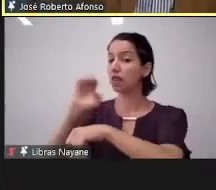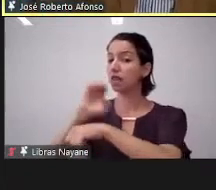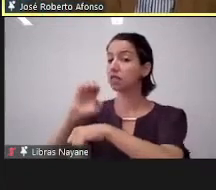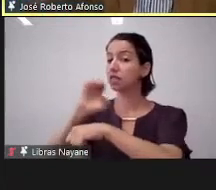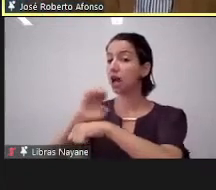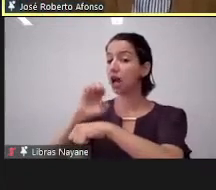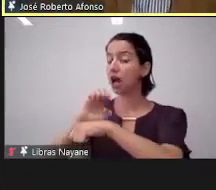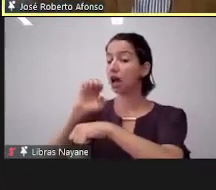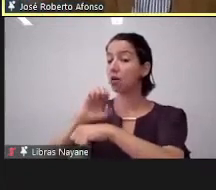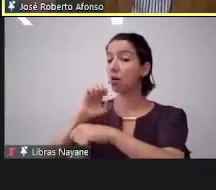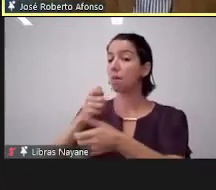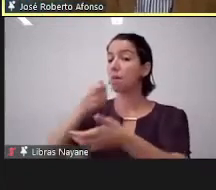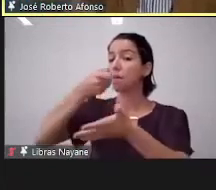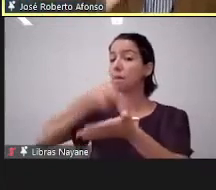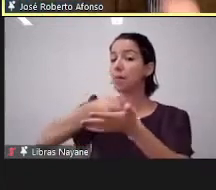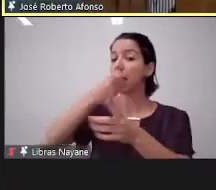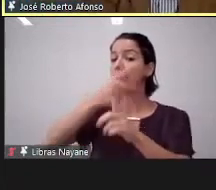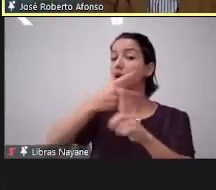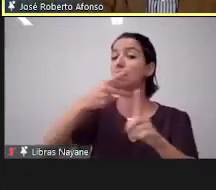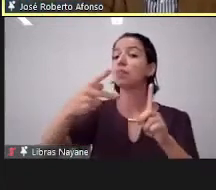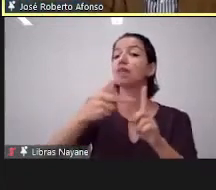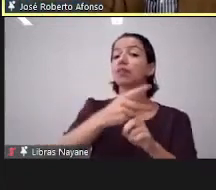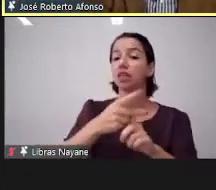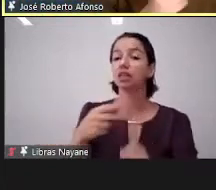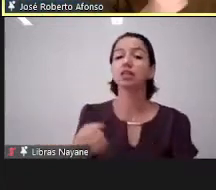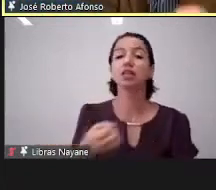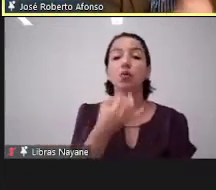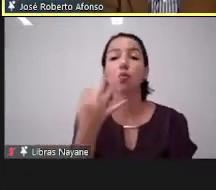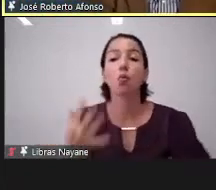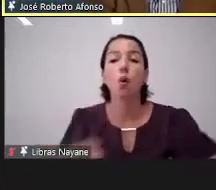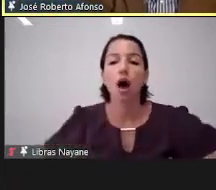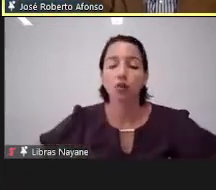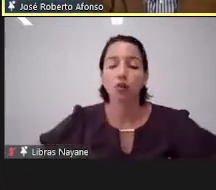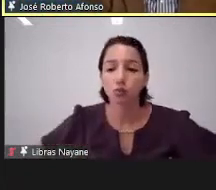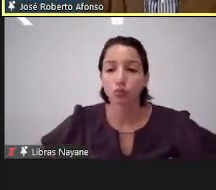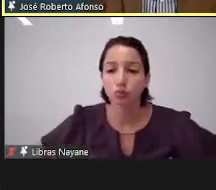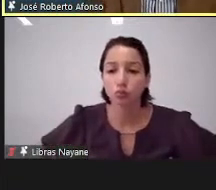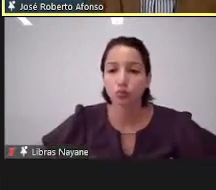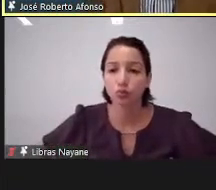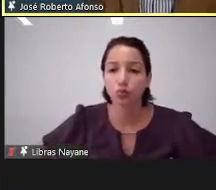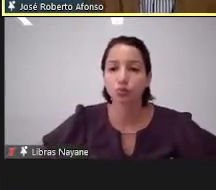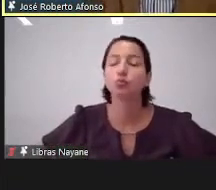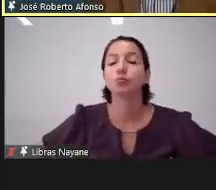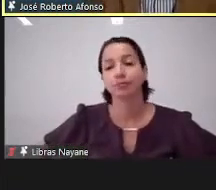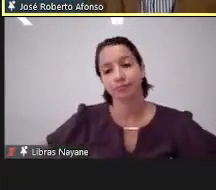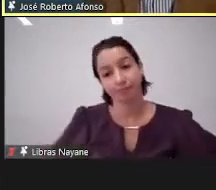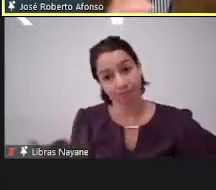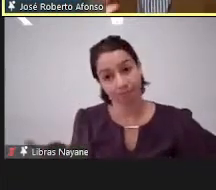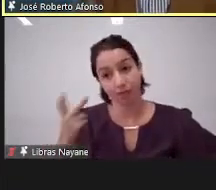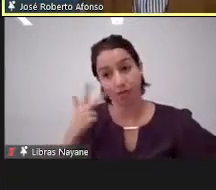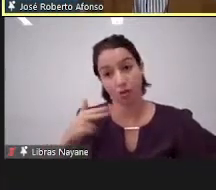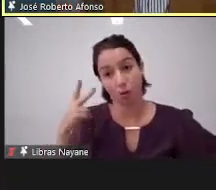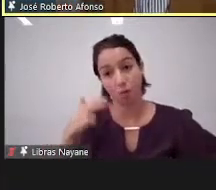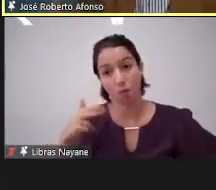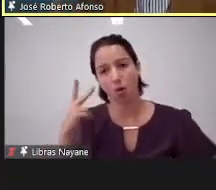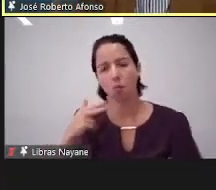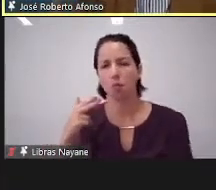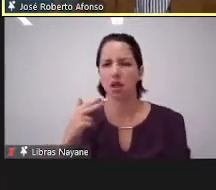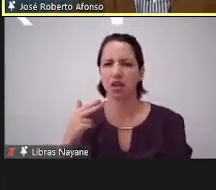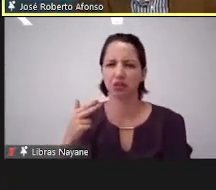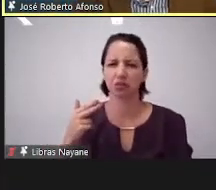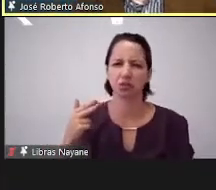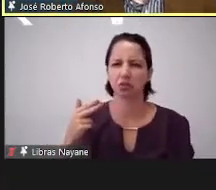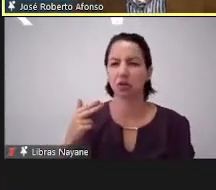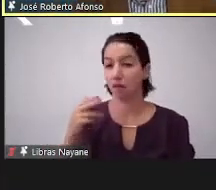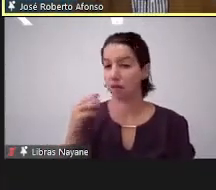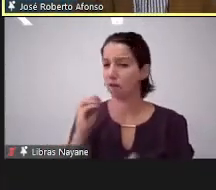owners contribute paying pro labor, or the specific amount of money